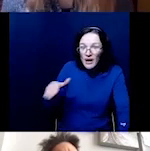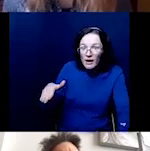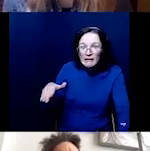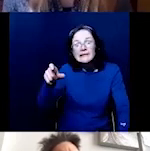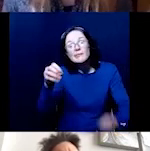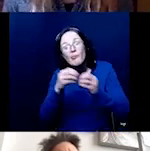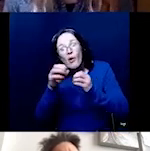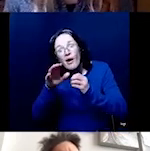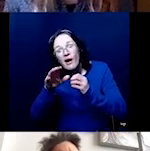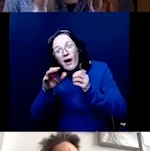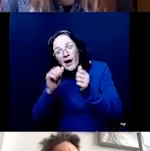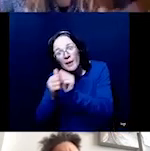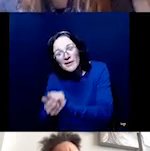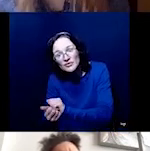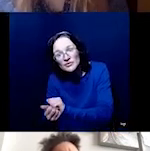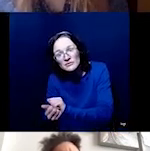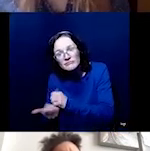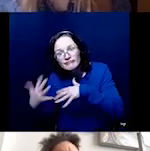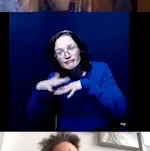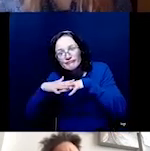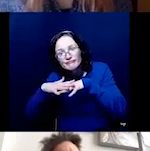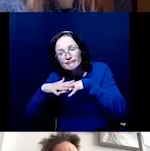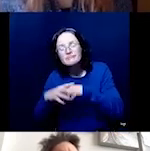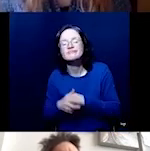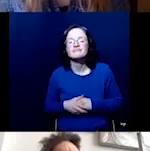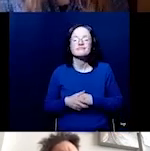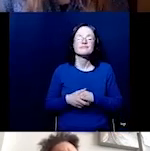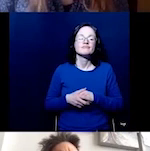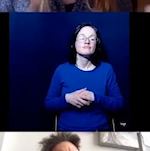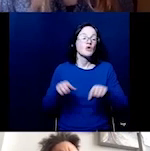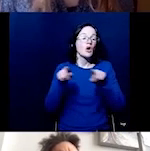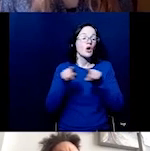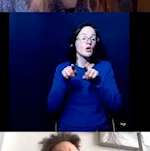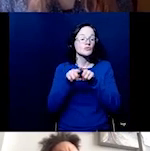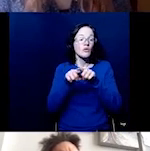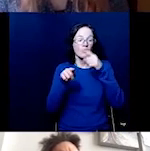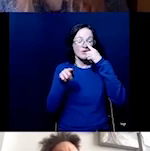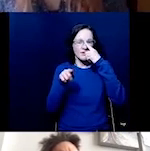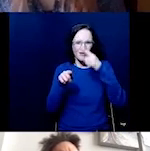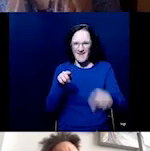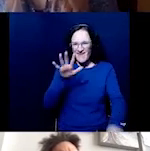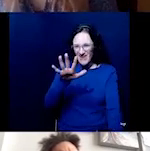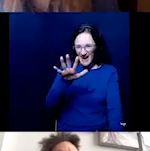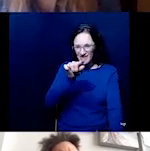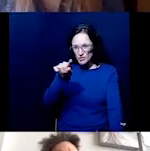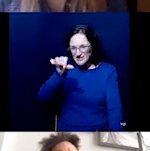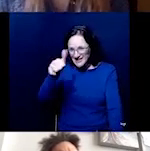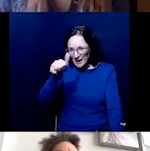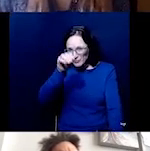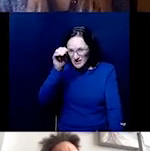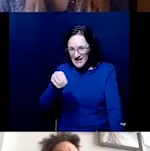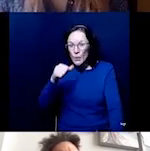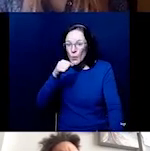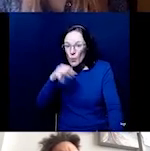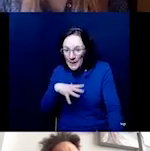be difficult. Also, this is a problem for cis women out there. 5 to 10% of women in childbearing